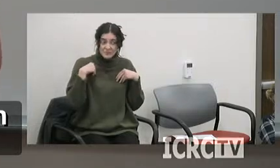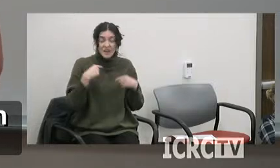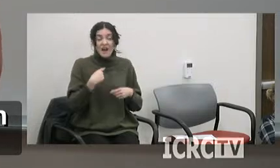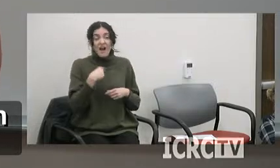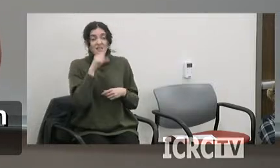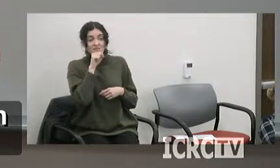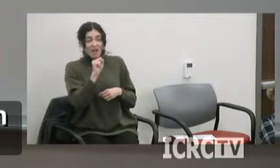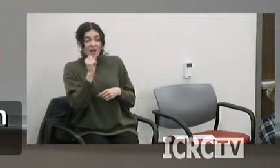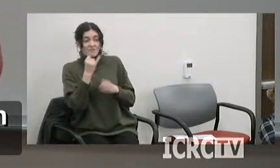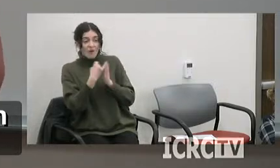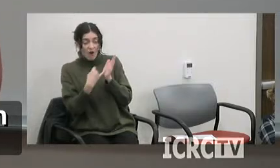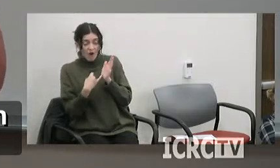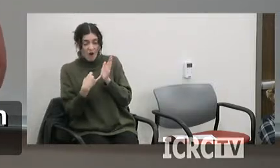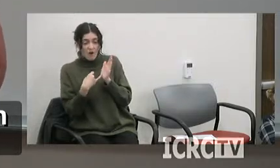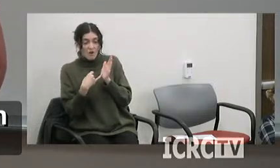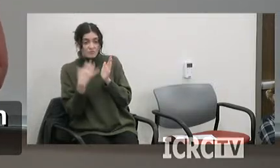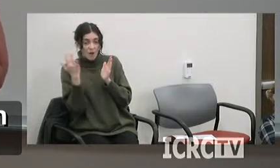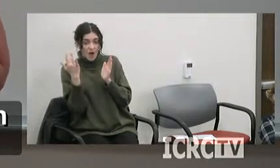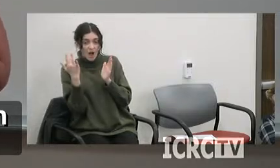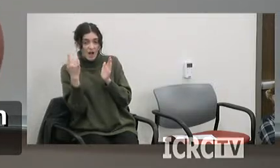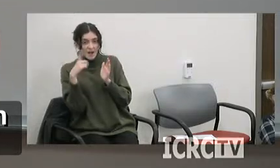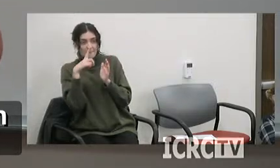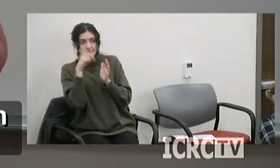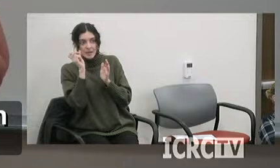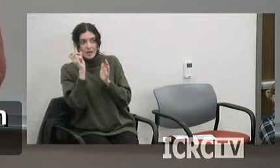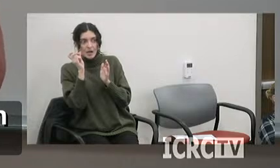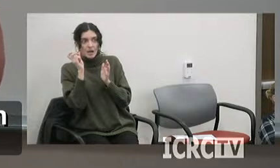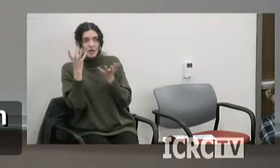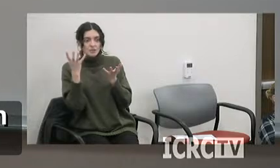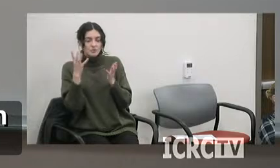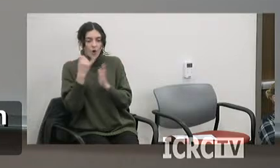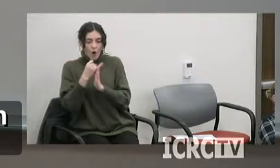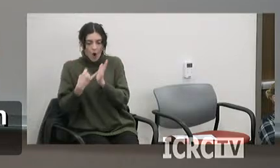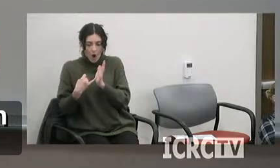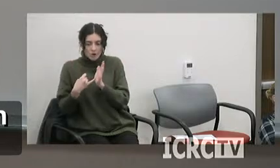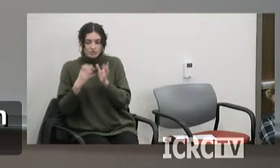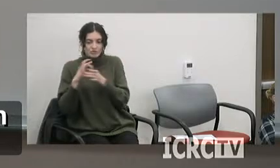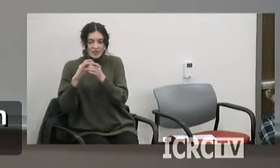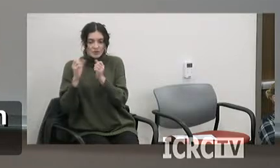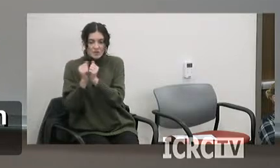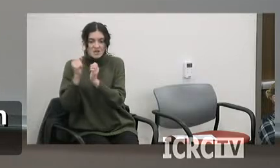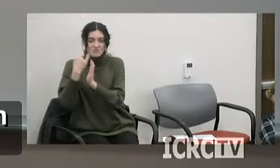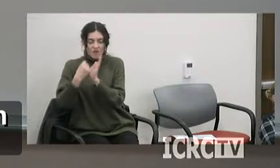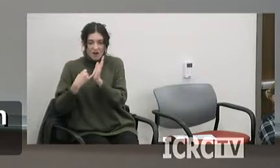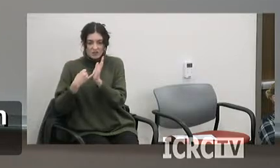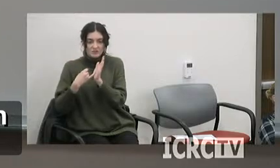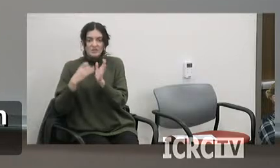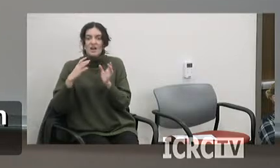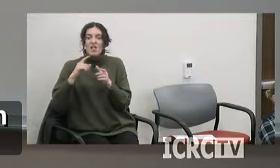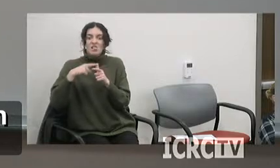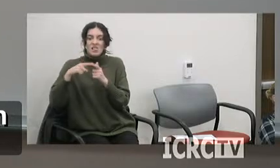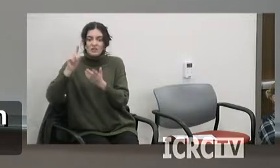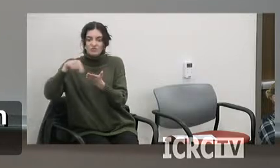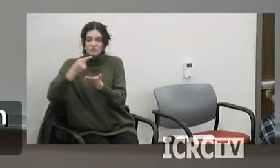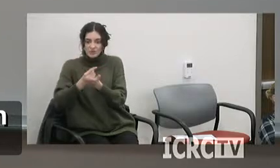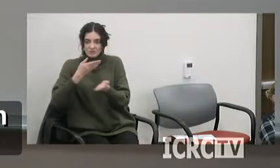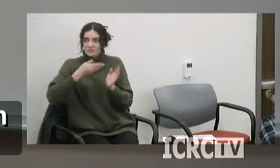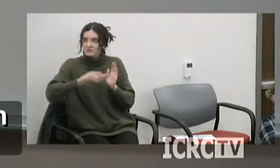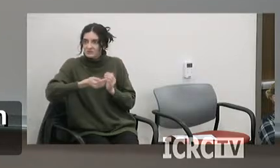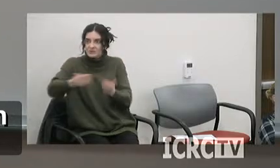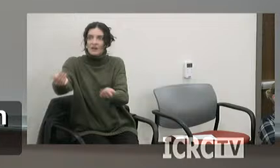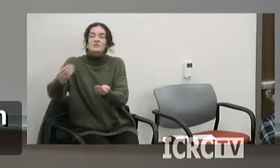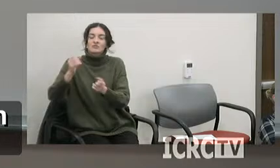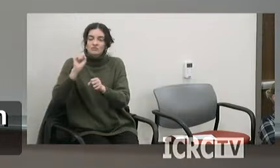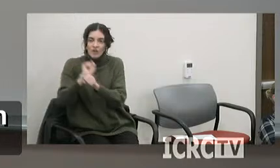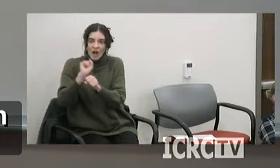are college majors. They are degrees and they are jobs. I've spent the last 20 years explaining